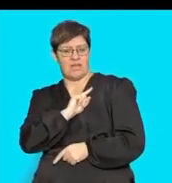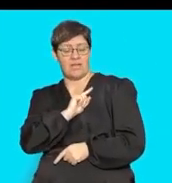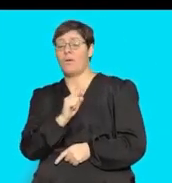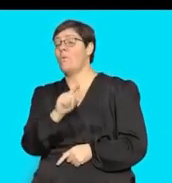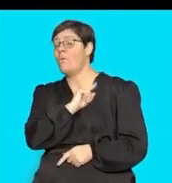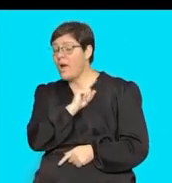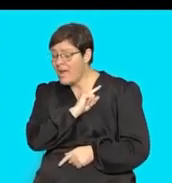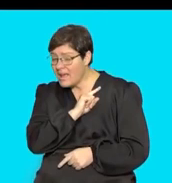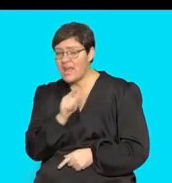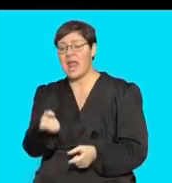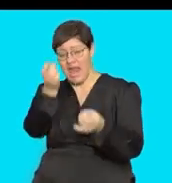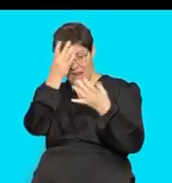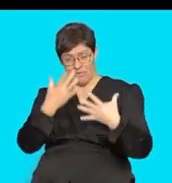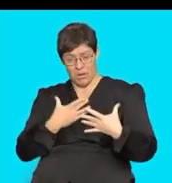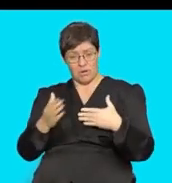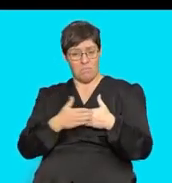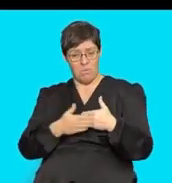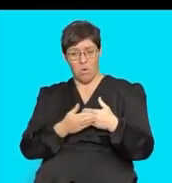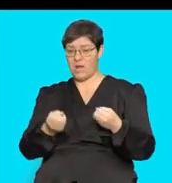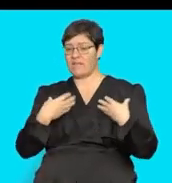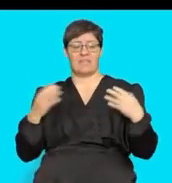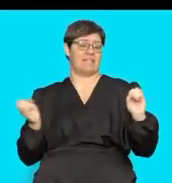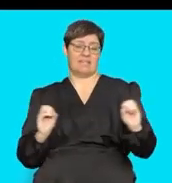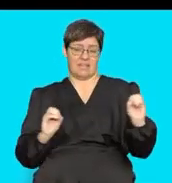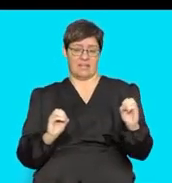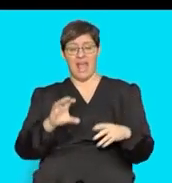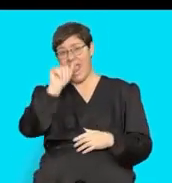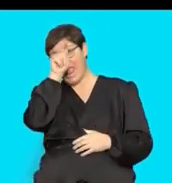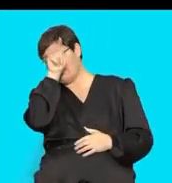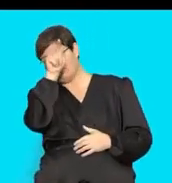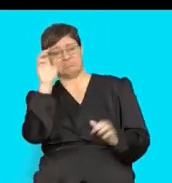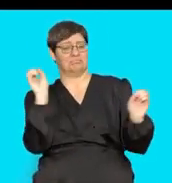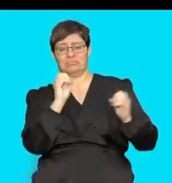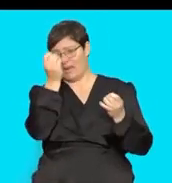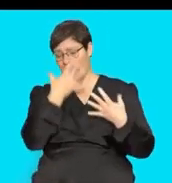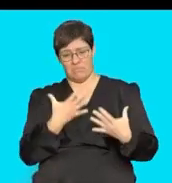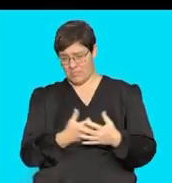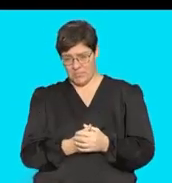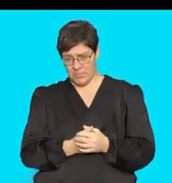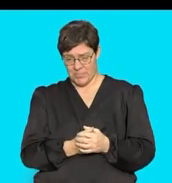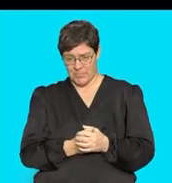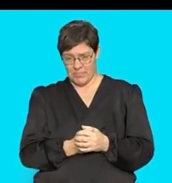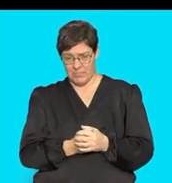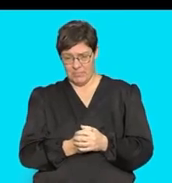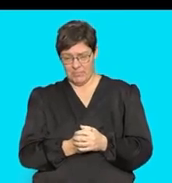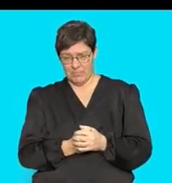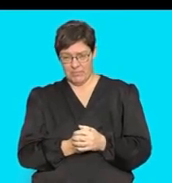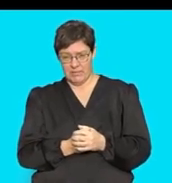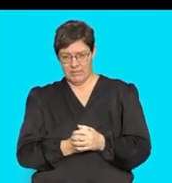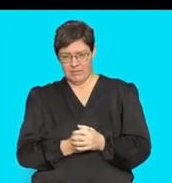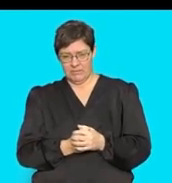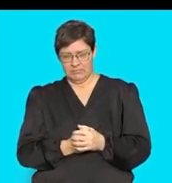any information about this angle A here. So they've not given us any